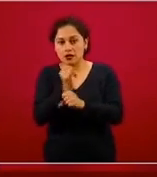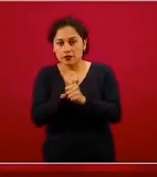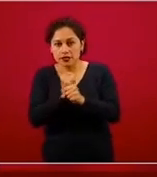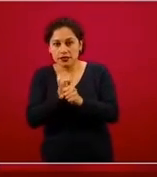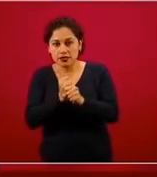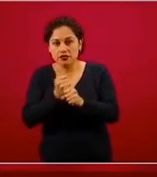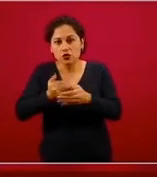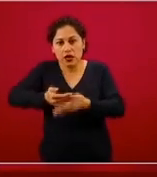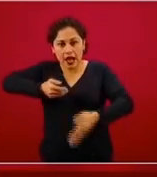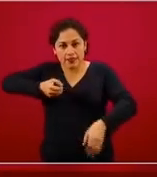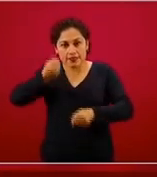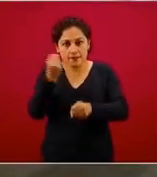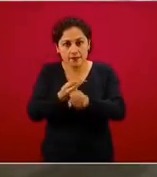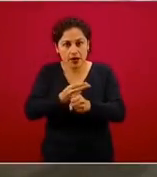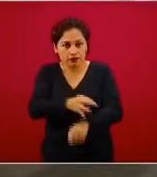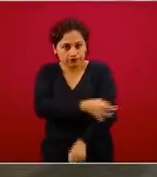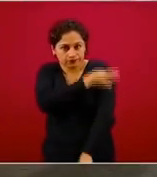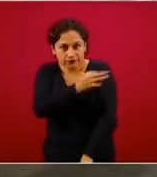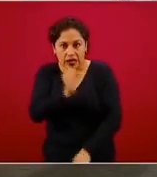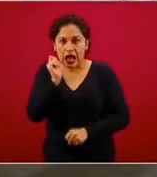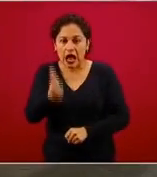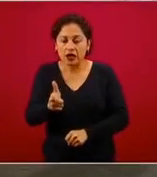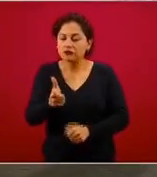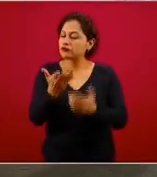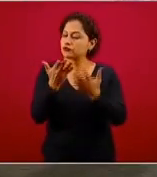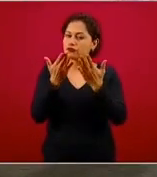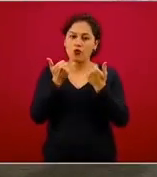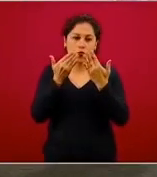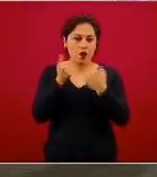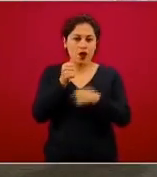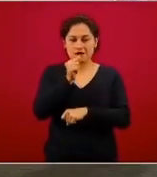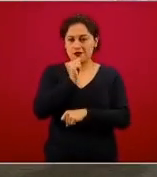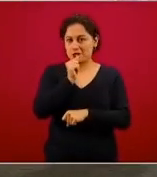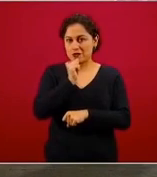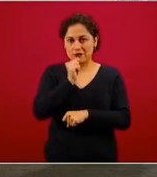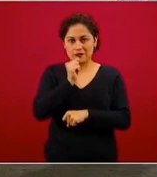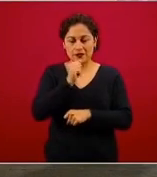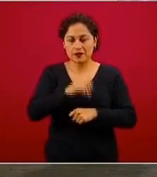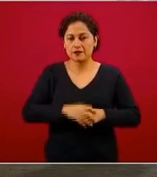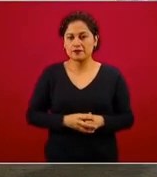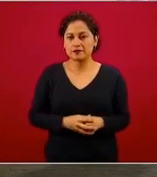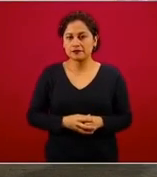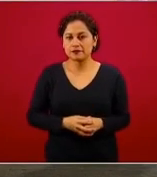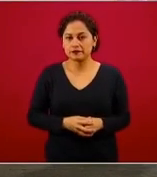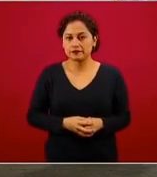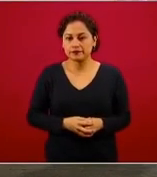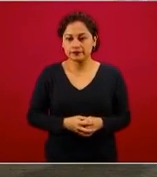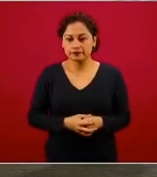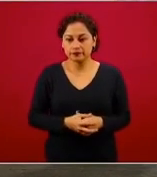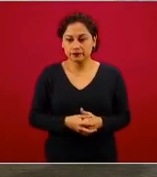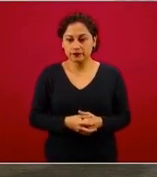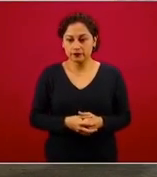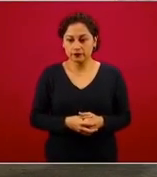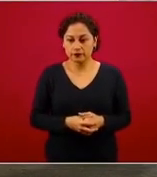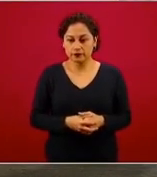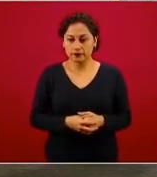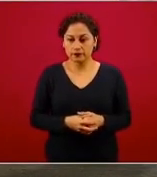as possible. propuesta And that's very novedosa. complicated. And we don't have any Gracias, doctor. proposals in place for Adelante. that right now. Usted. You.